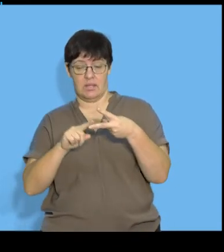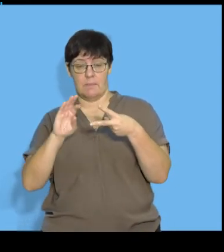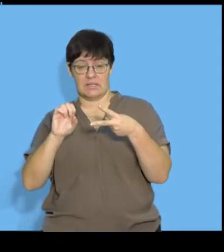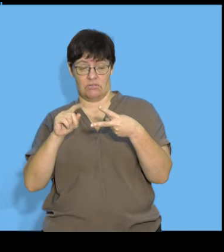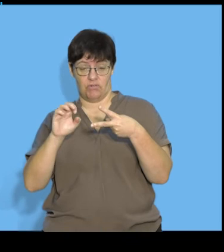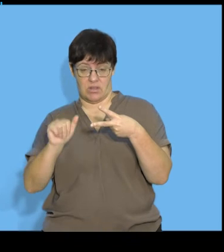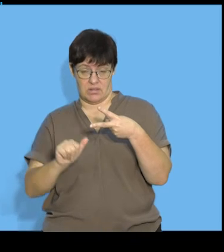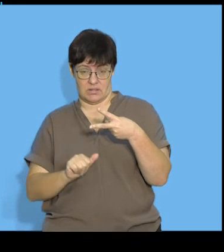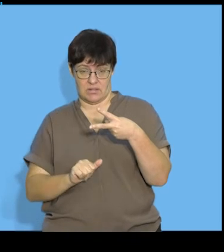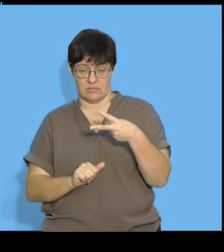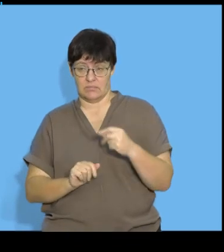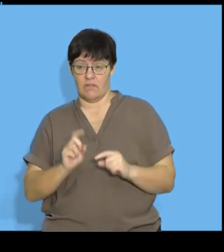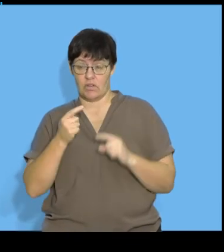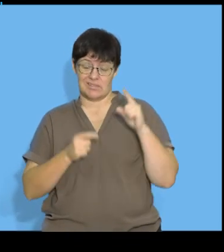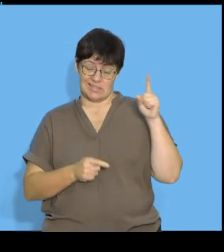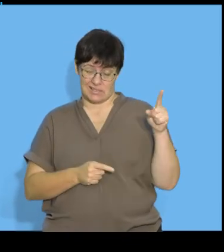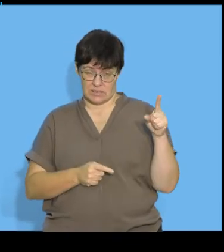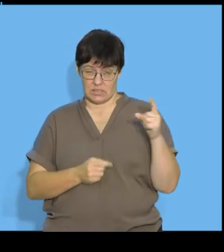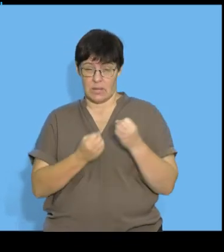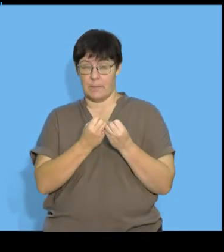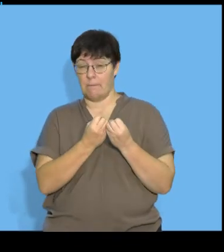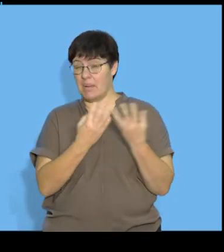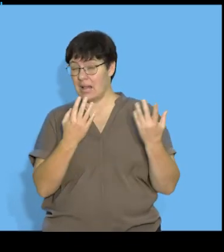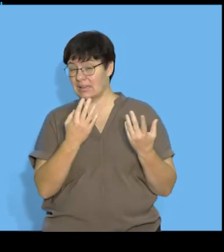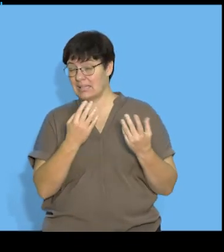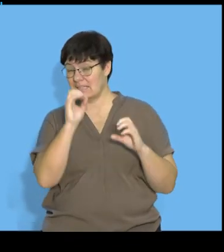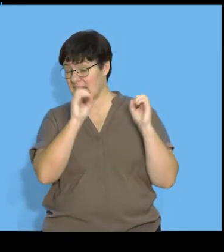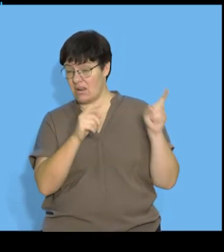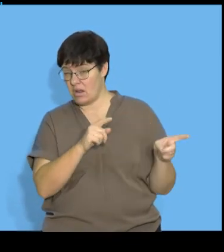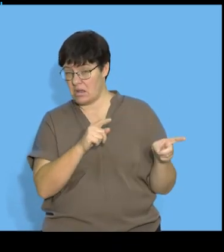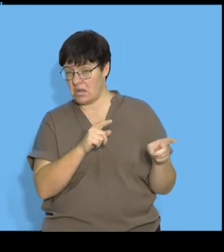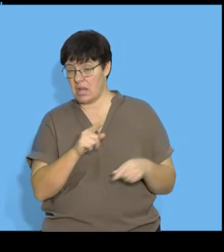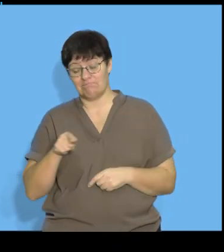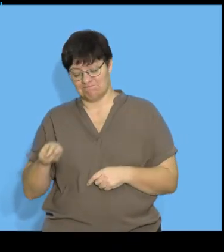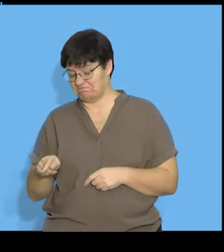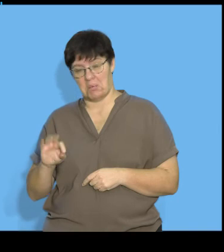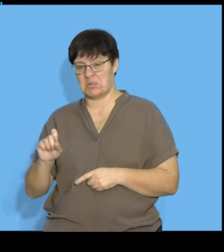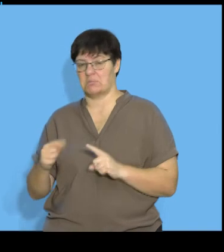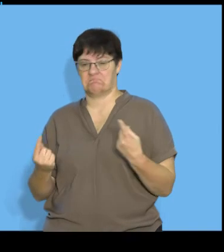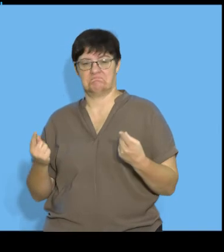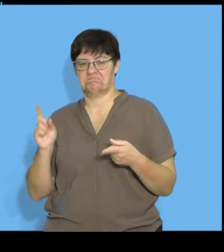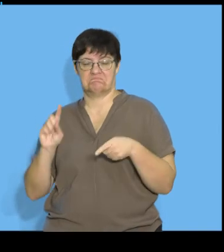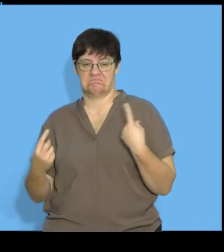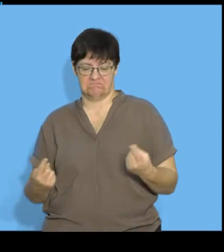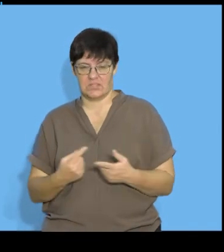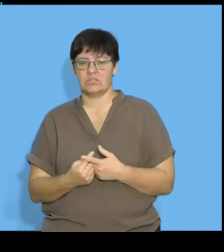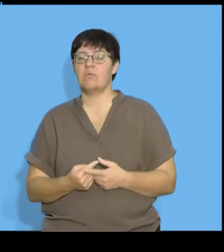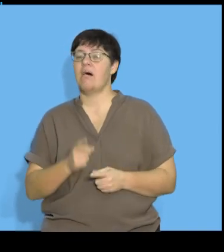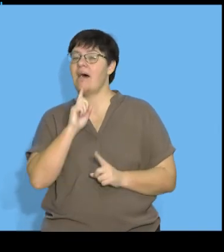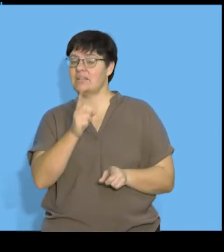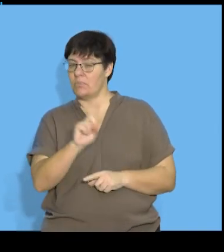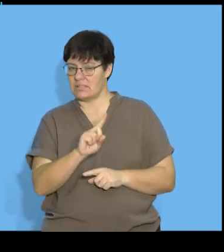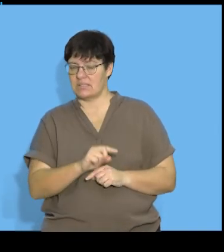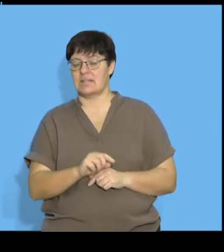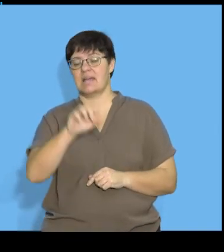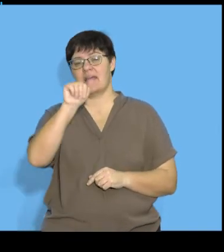look at the first question, multicellular organism, bacteria is out. So my answer must be fungi,